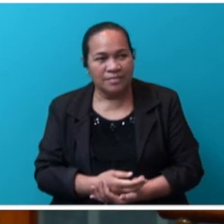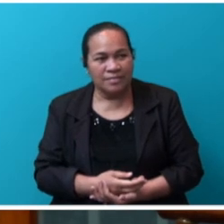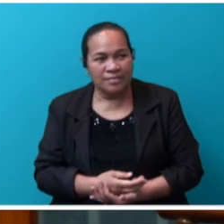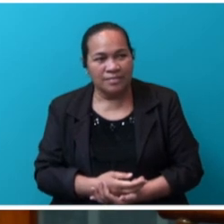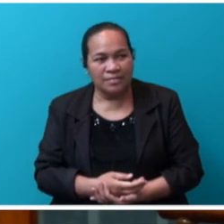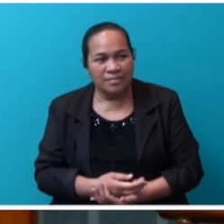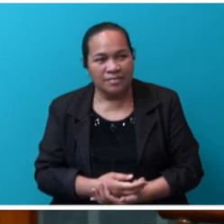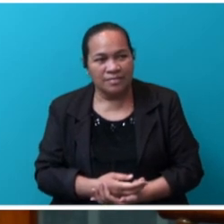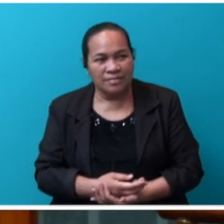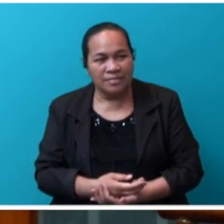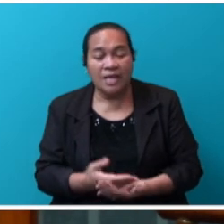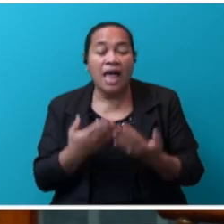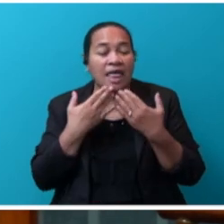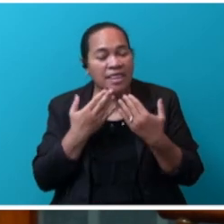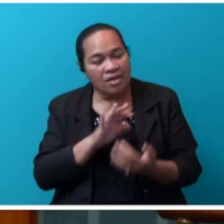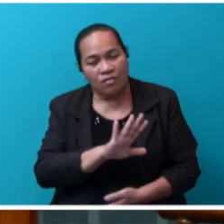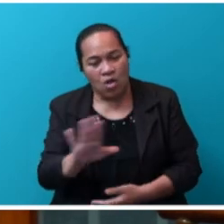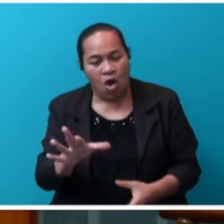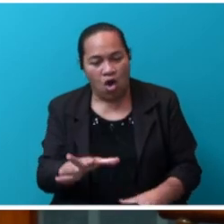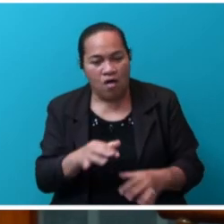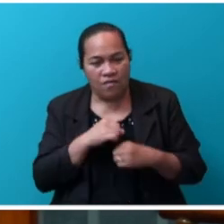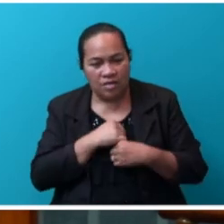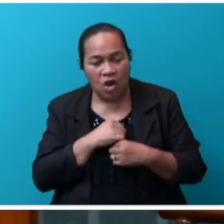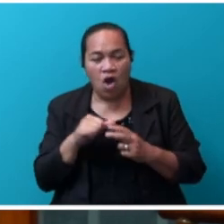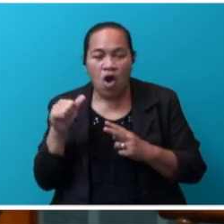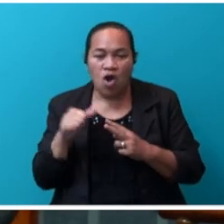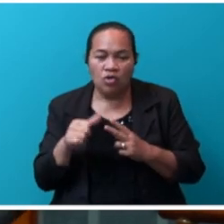the confidence. Also wish to thank